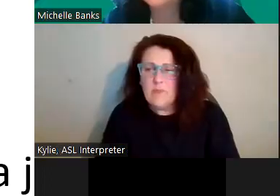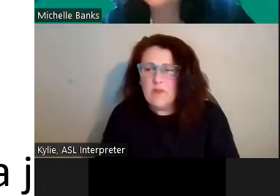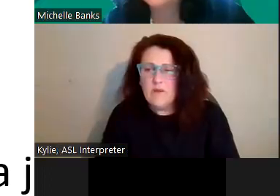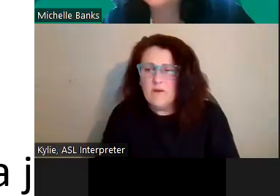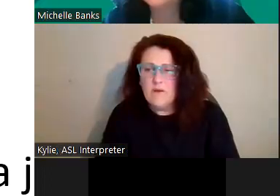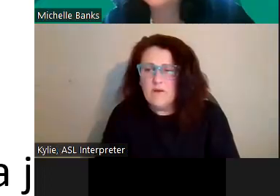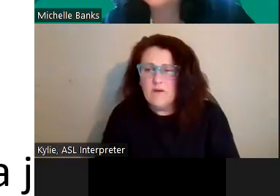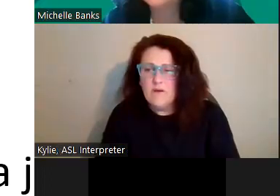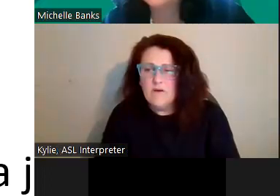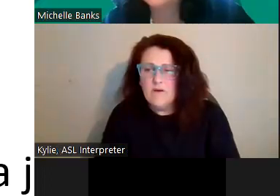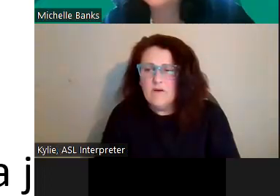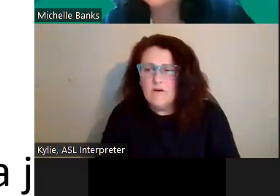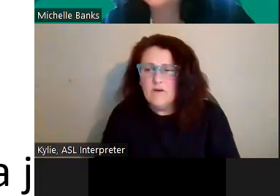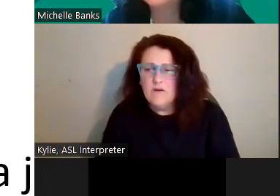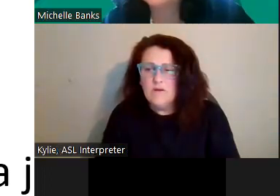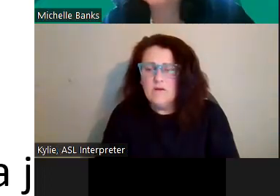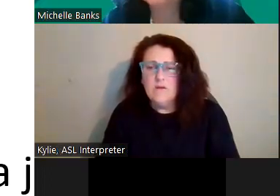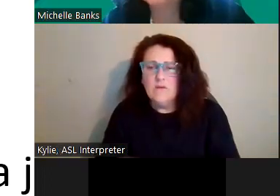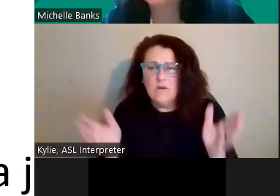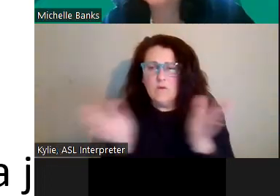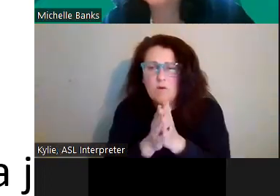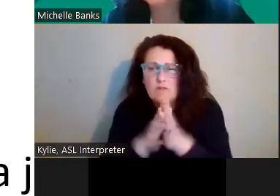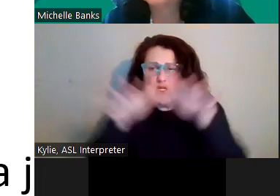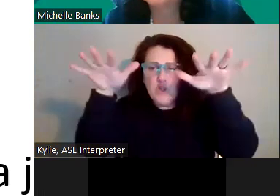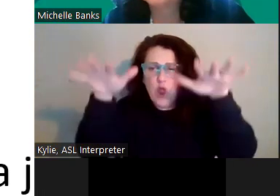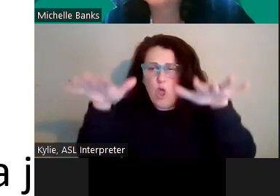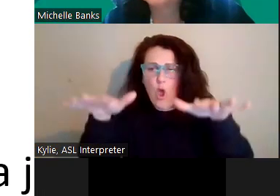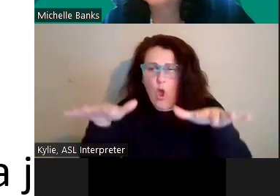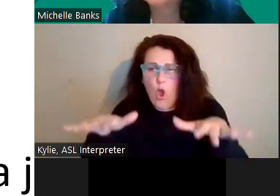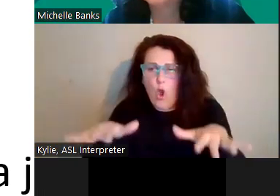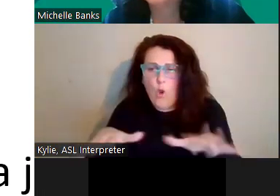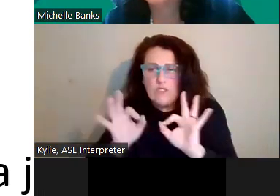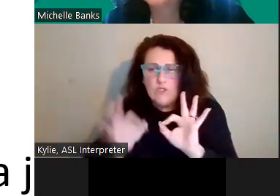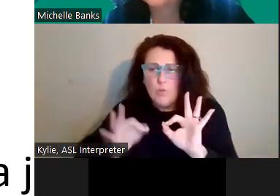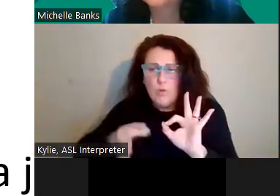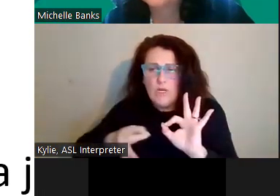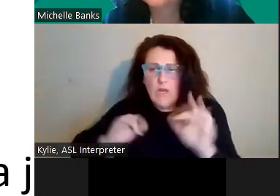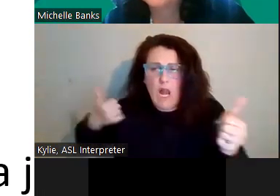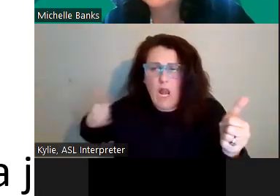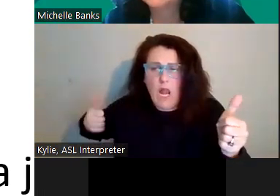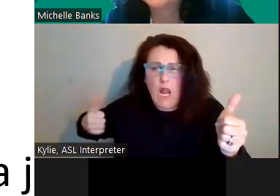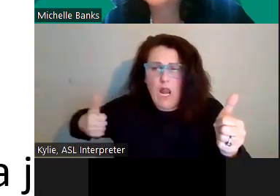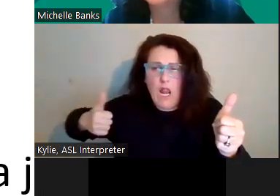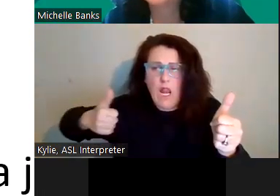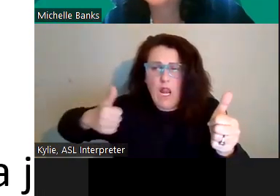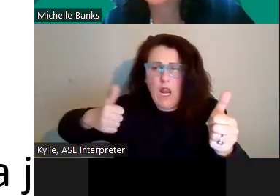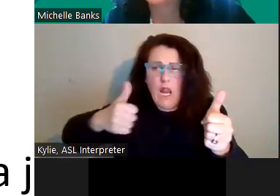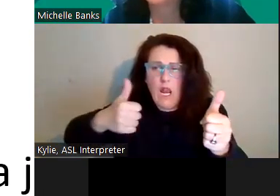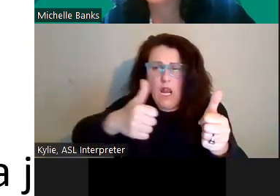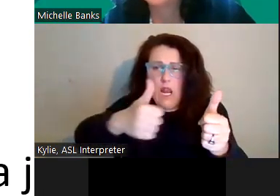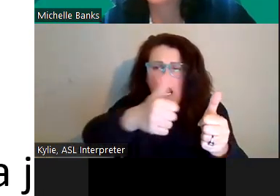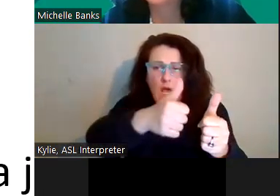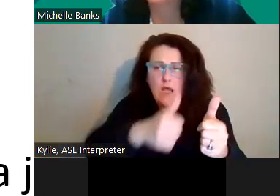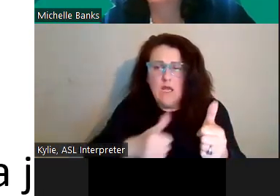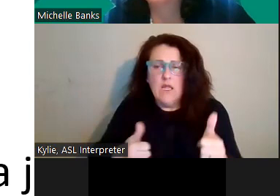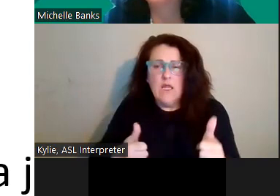to slow down a little bit so that interpretation can keep up with all the great information that we're giving. So just